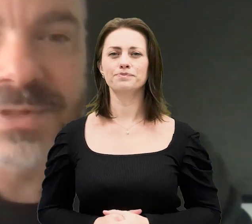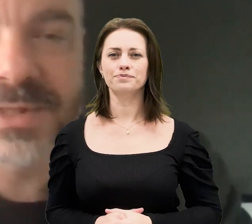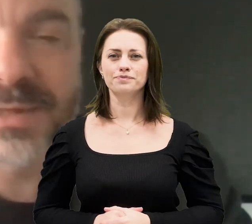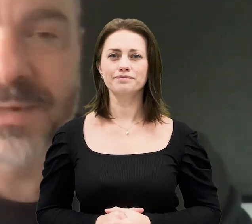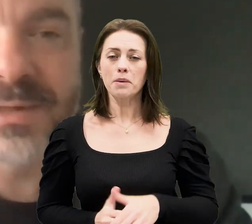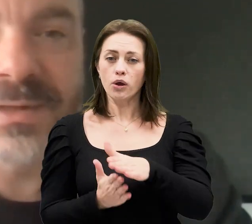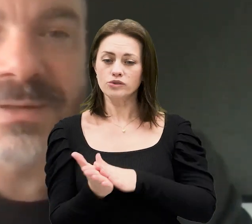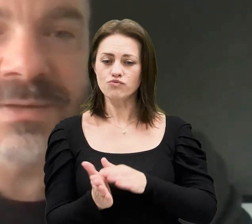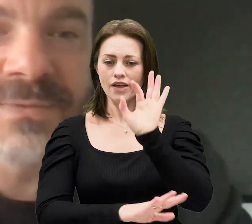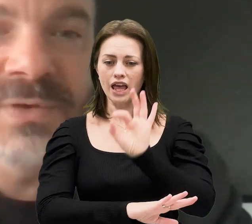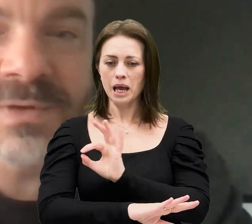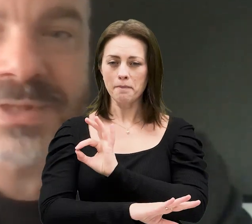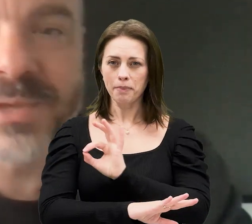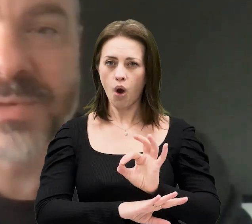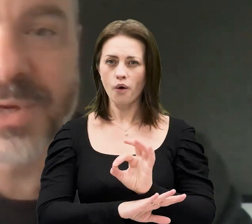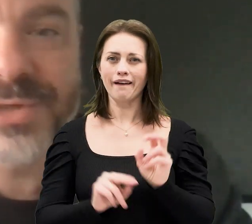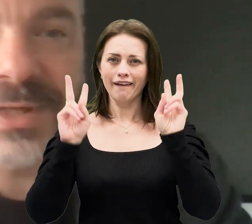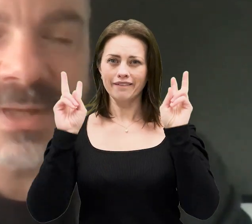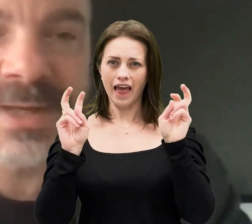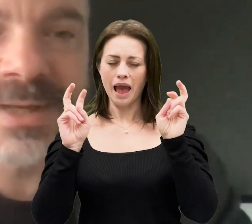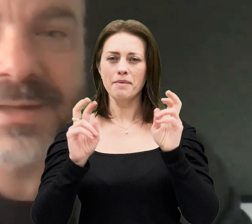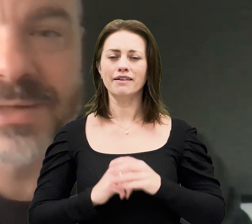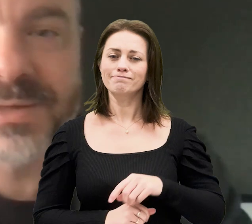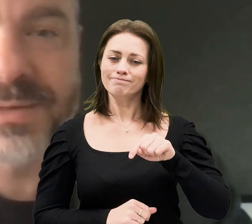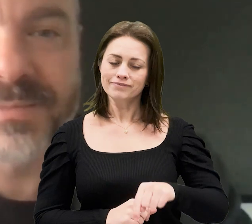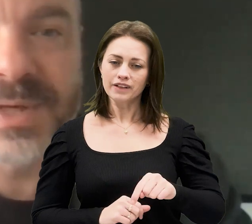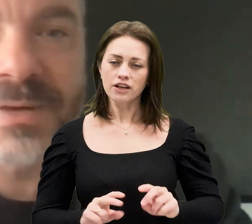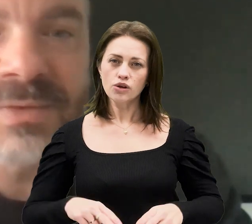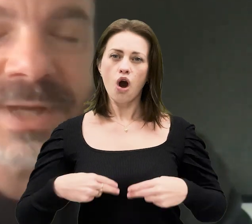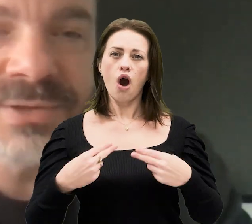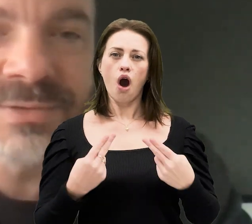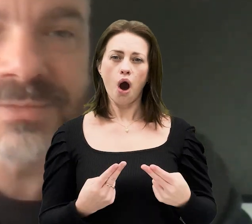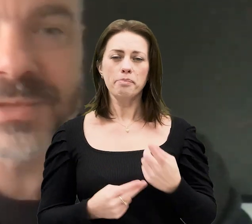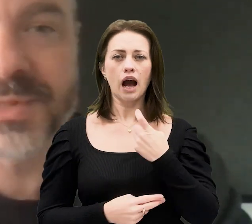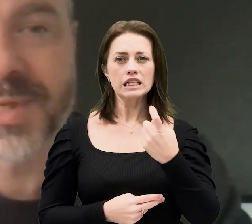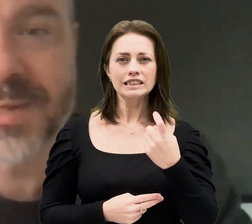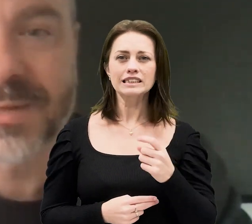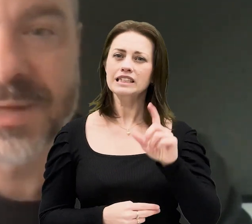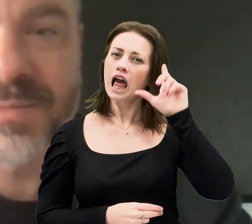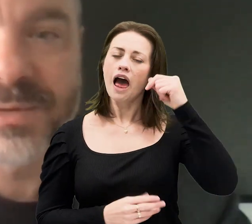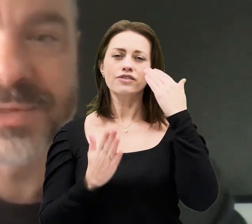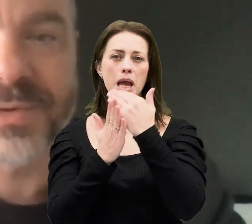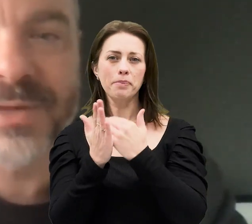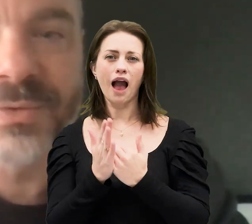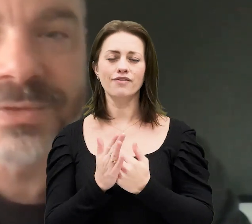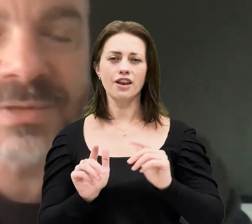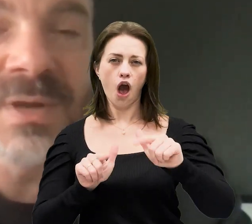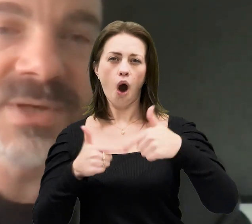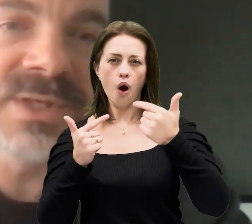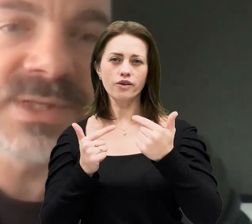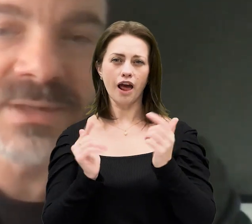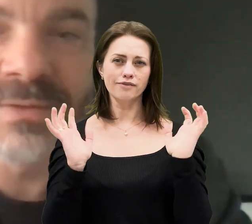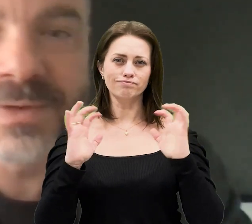So that was a few words about the project. And now I would like to say something about the ground